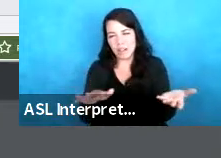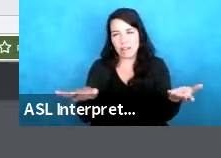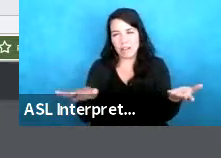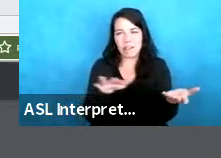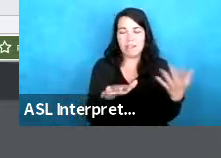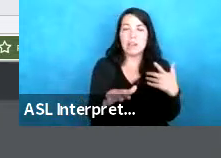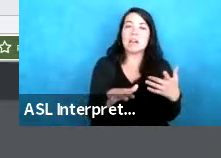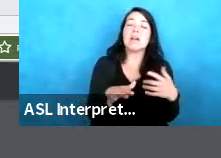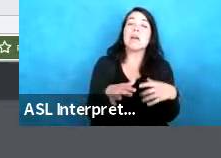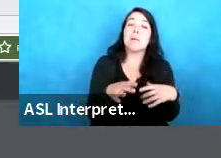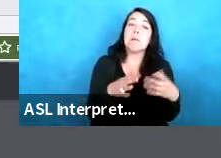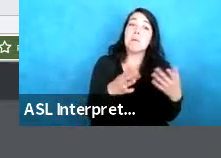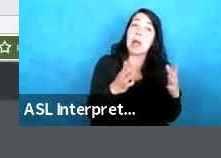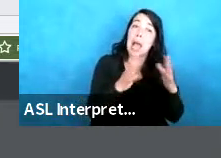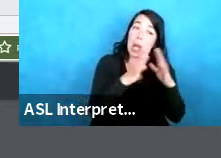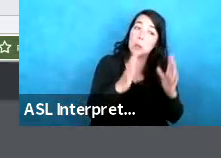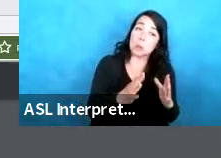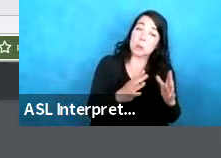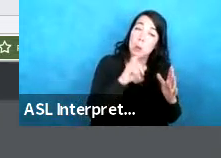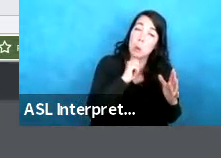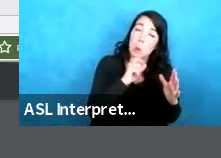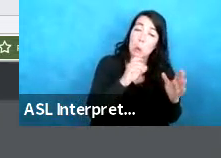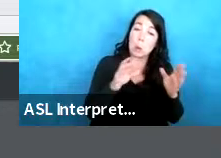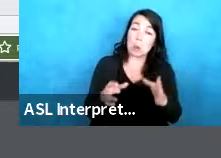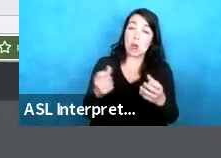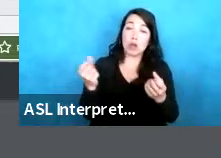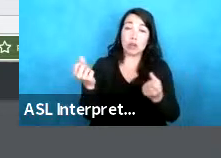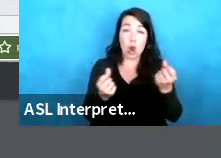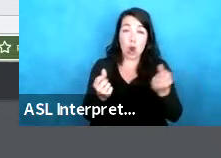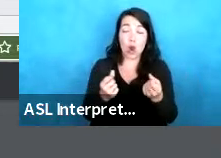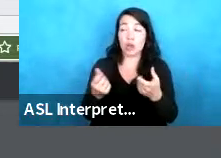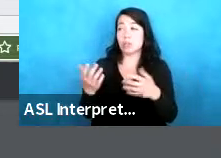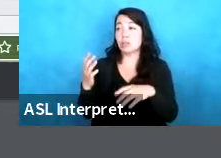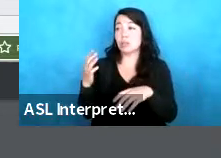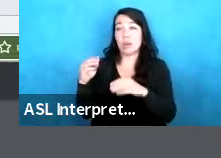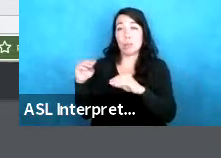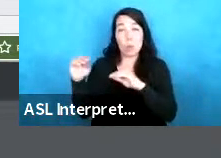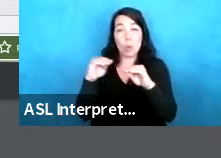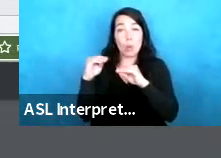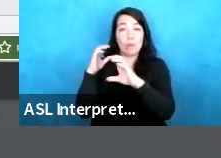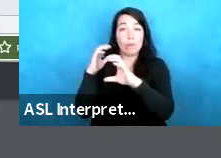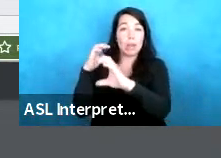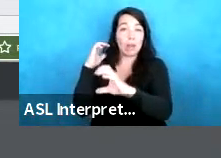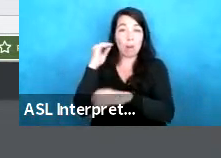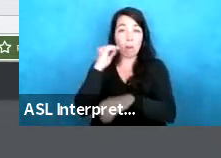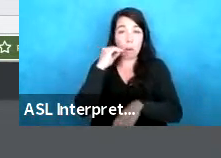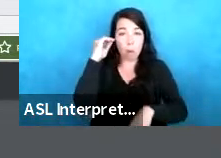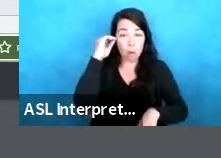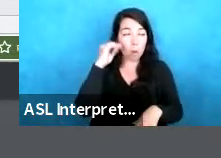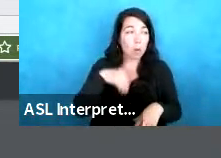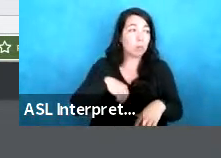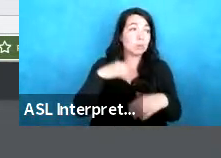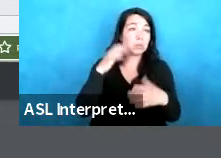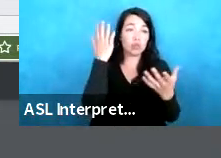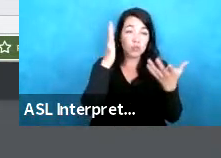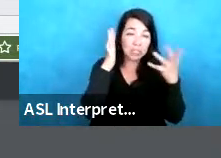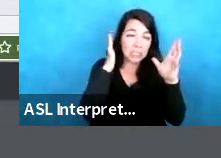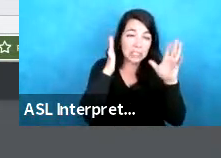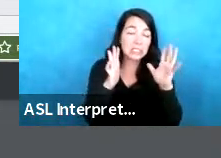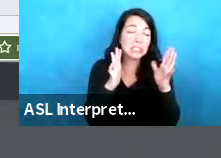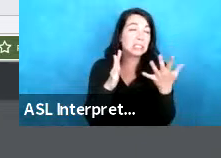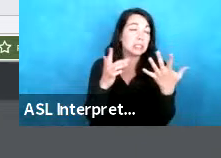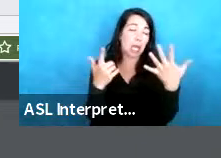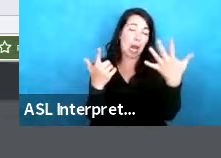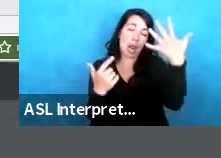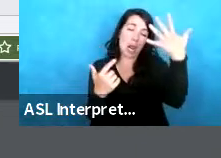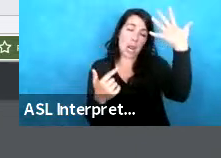structures, abandoned motor vehicles, manufactured or mobile residential commercial structures, travel trailers, weeds, dead tree limbs, rubbish,